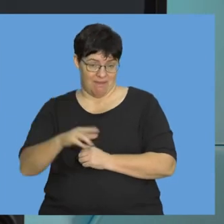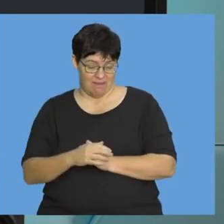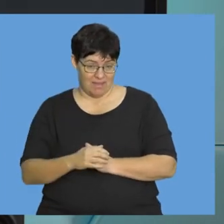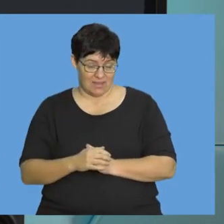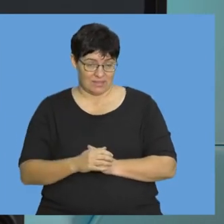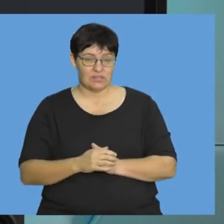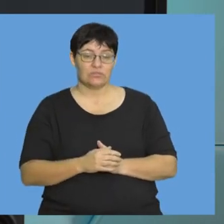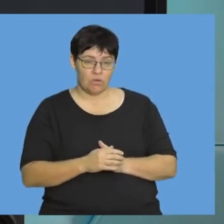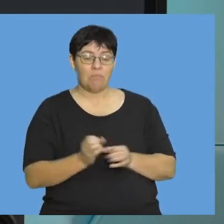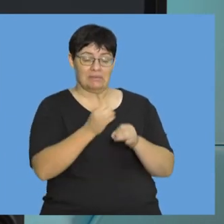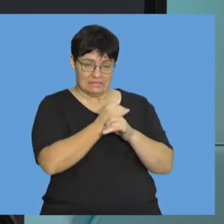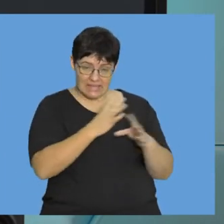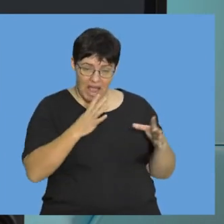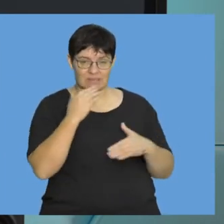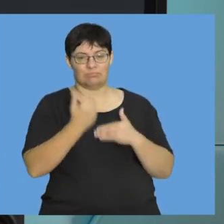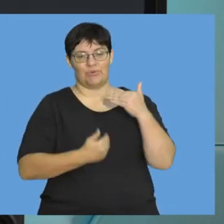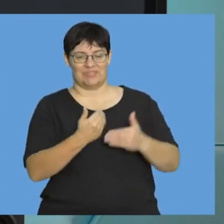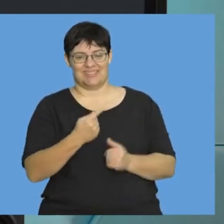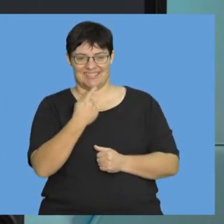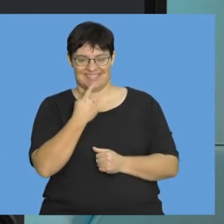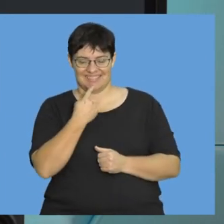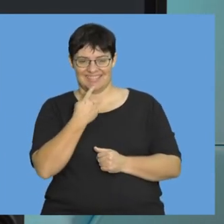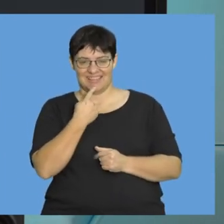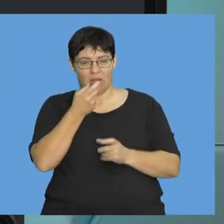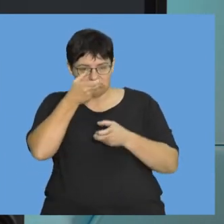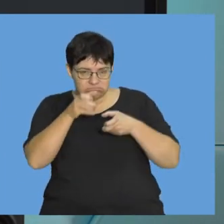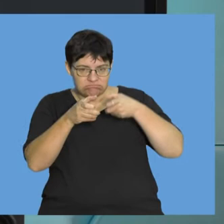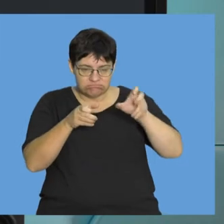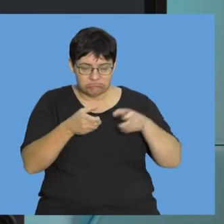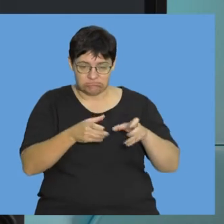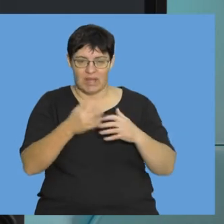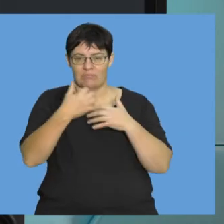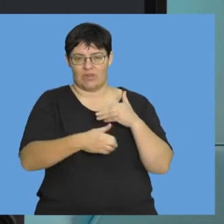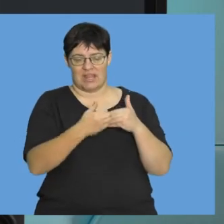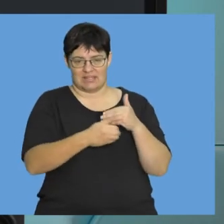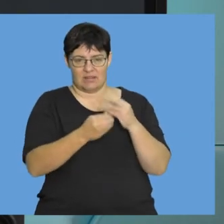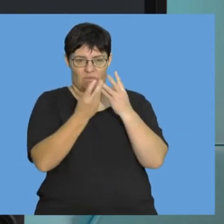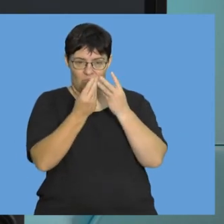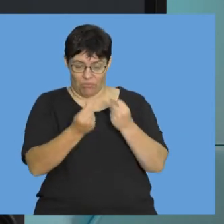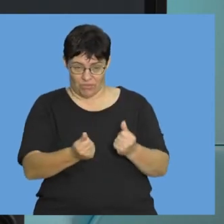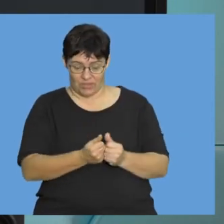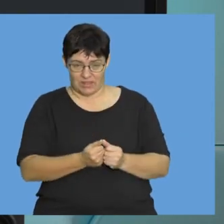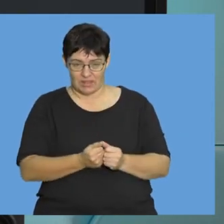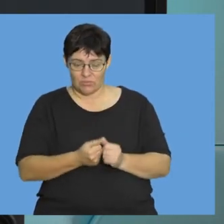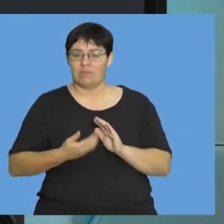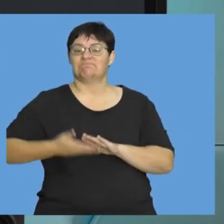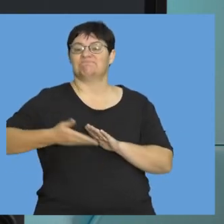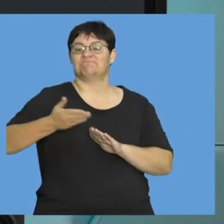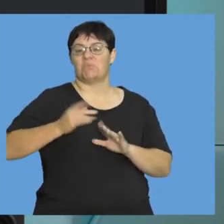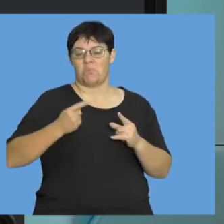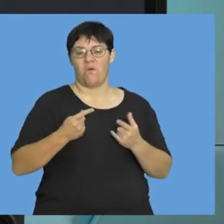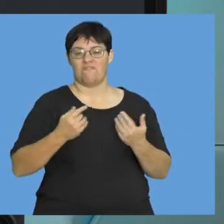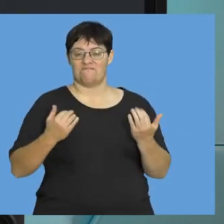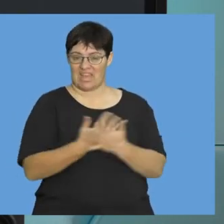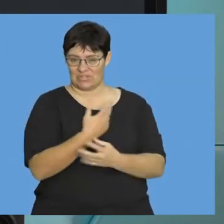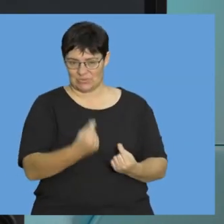So what have I done here? So I've started the process of breaking down the bread in my mouth. So I'm speeding